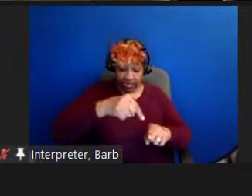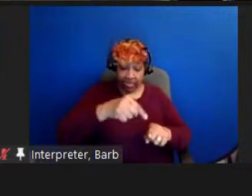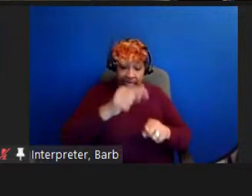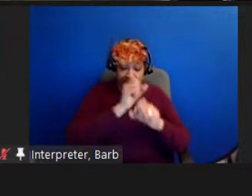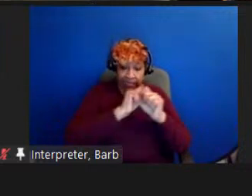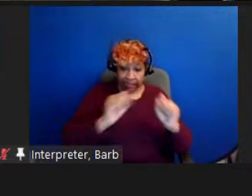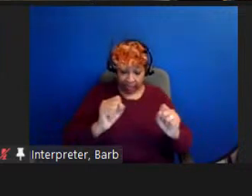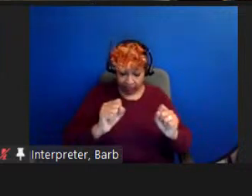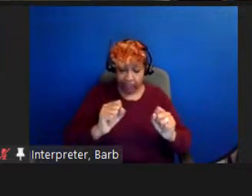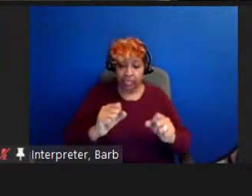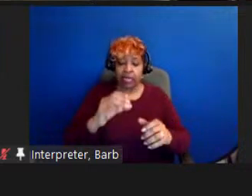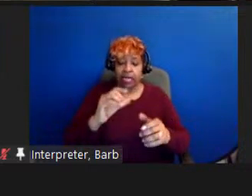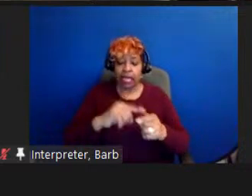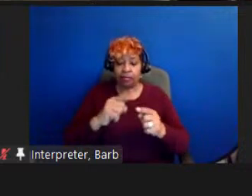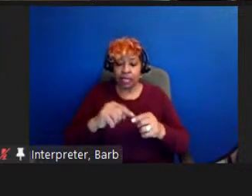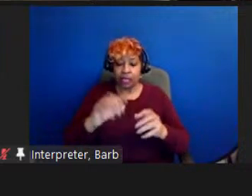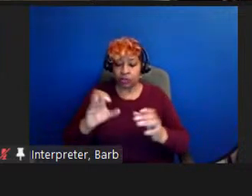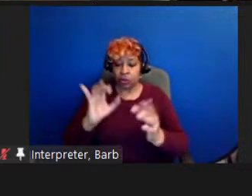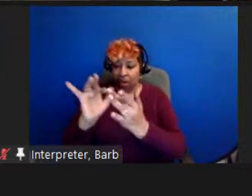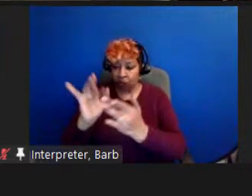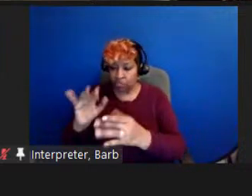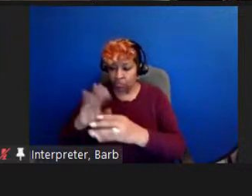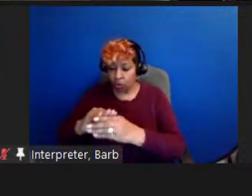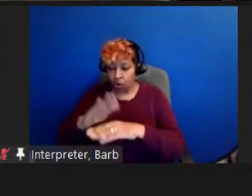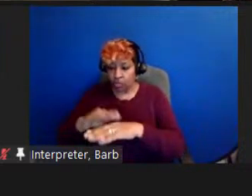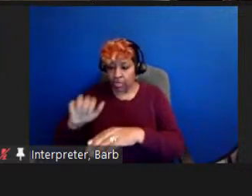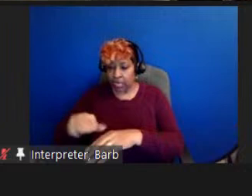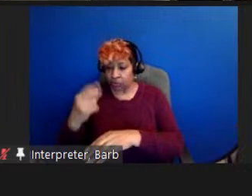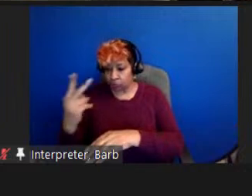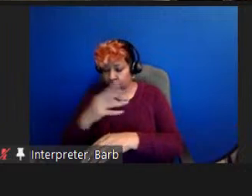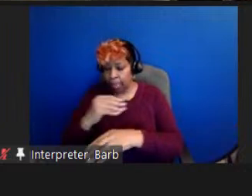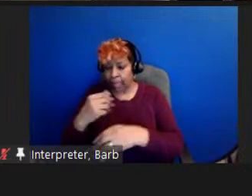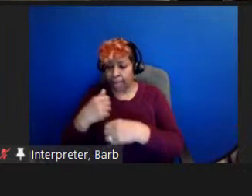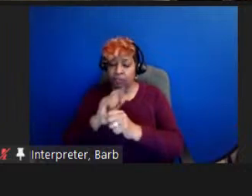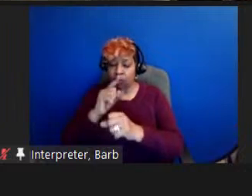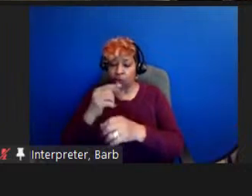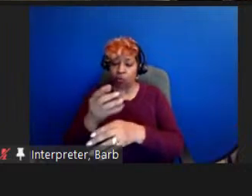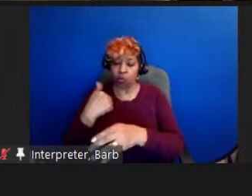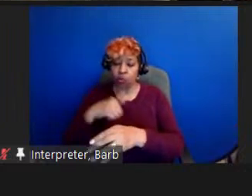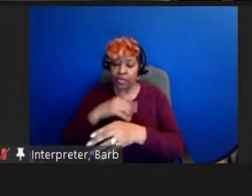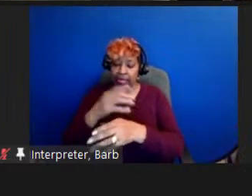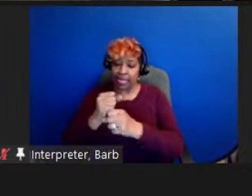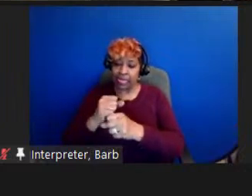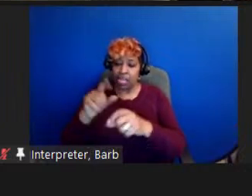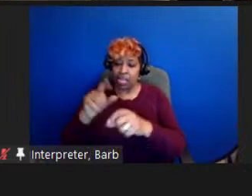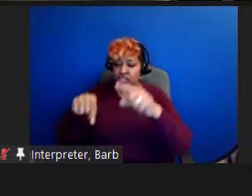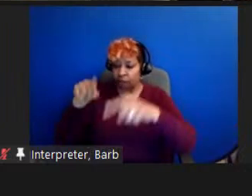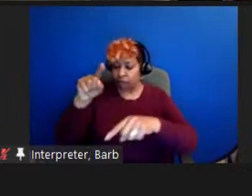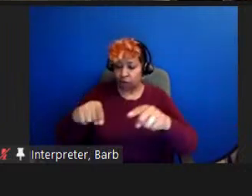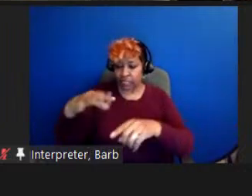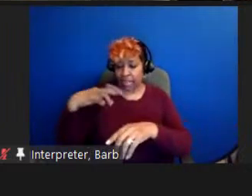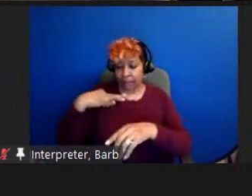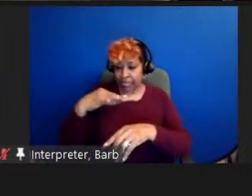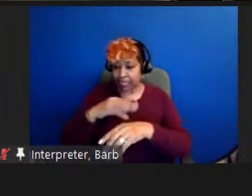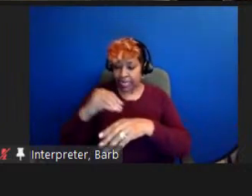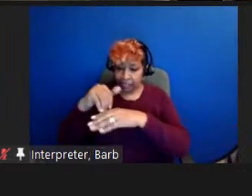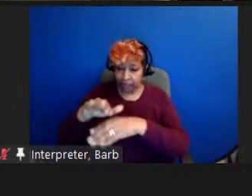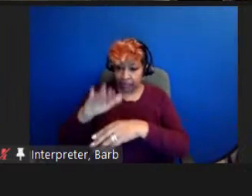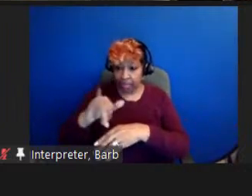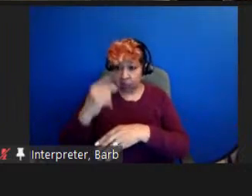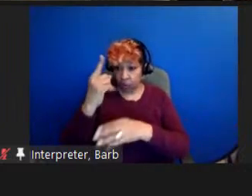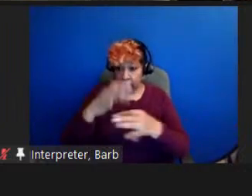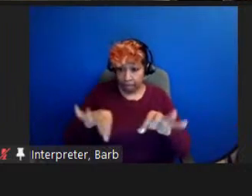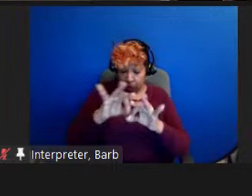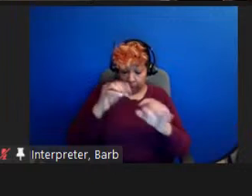more outreach around the other 2 to make sure that we get some diverse applications and submissions there. So that's one key point. The other